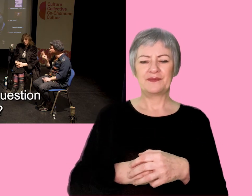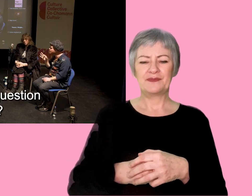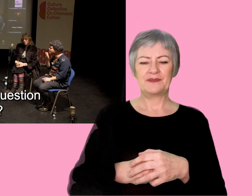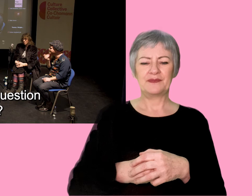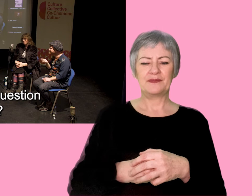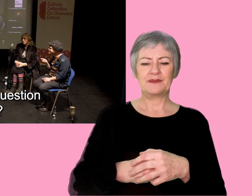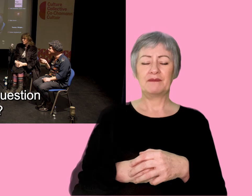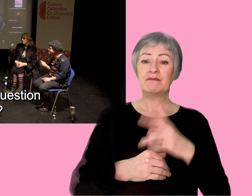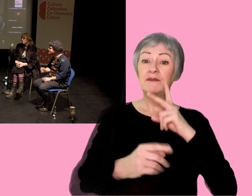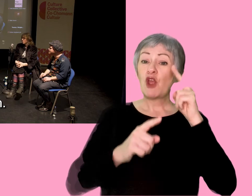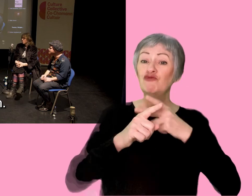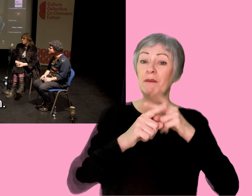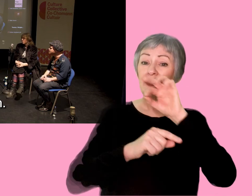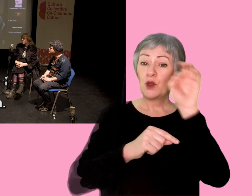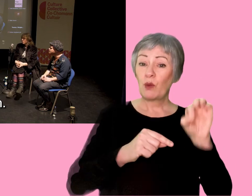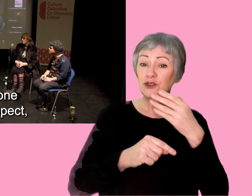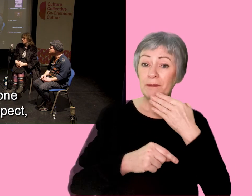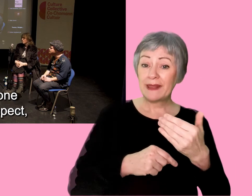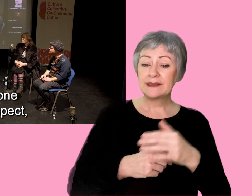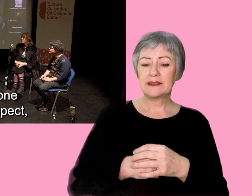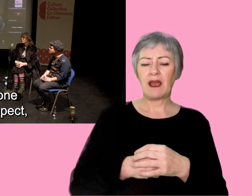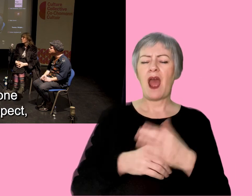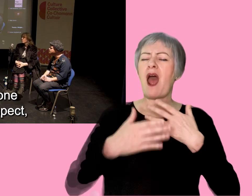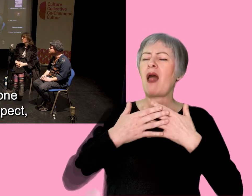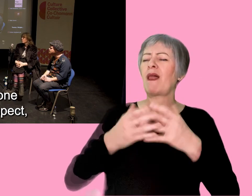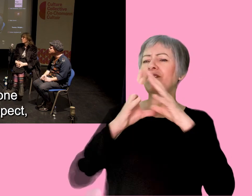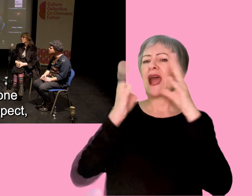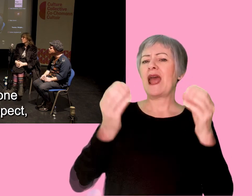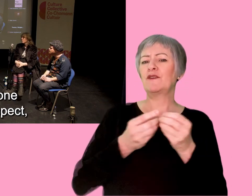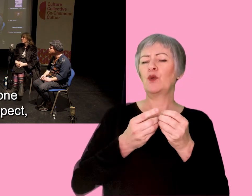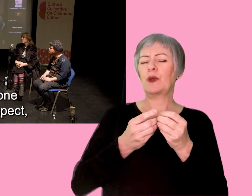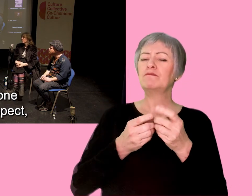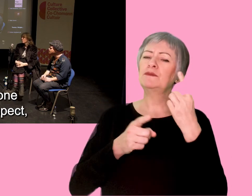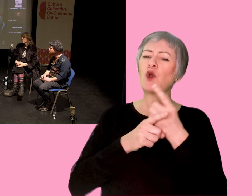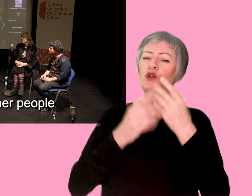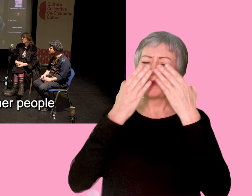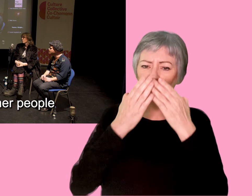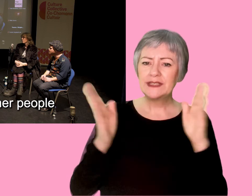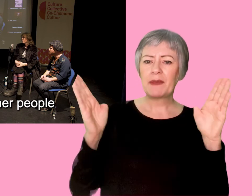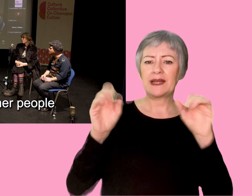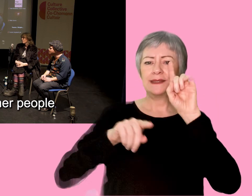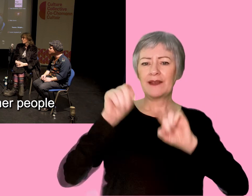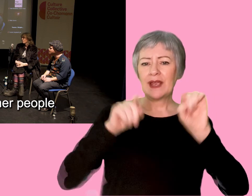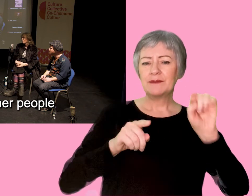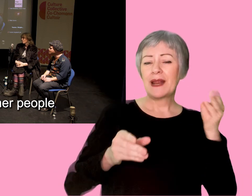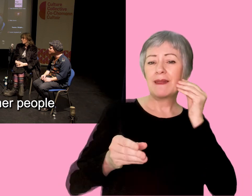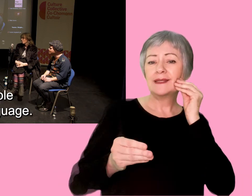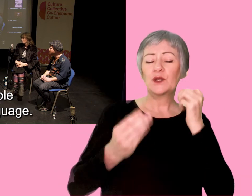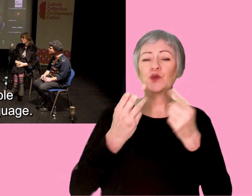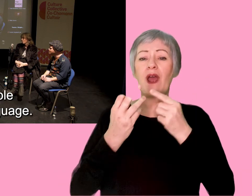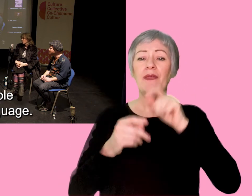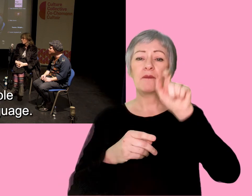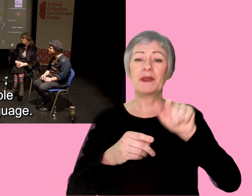Can you repeat the question for me, please? Of course I can. I love how everyone is talking about respect, diversity, listening to other people,